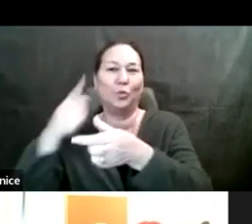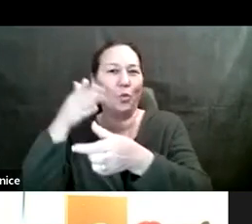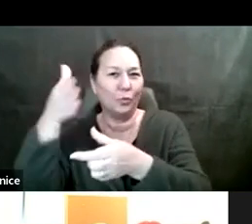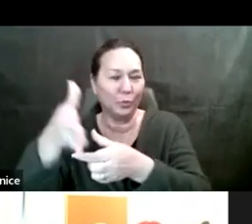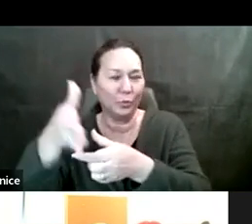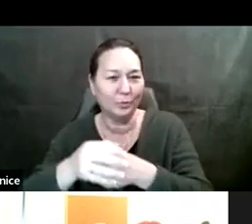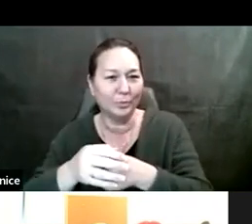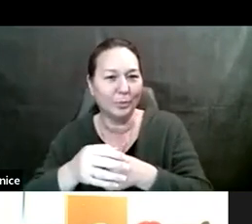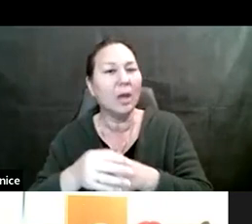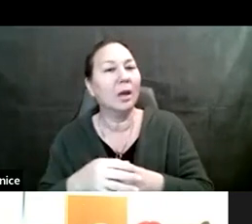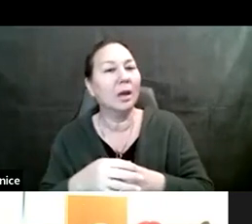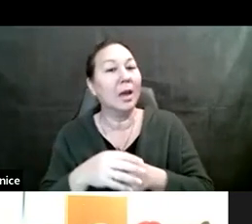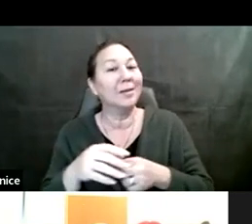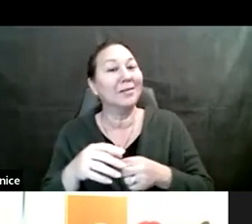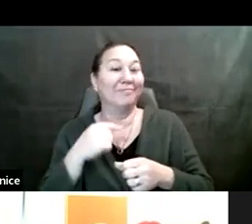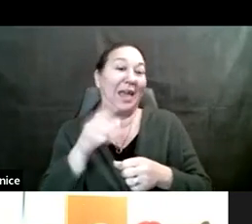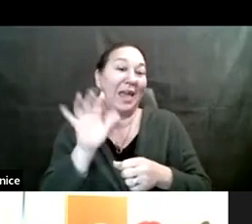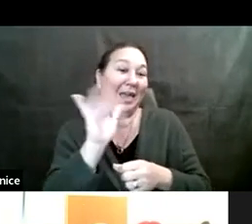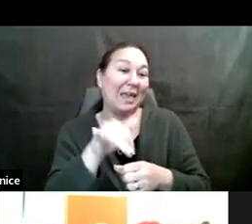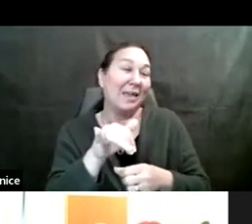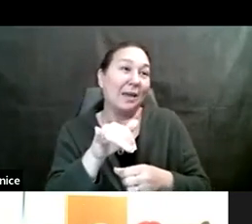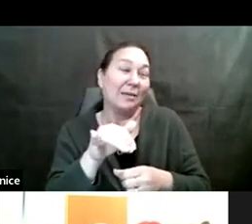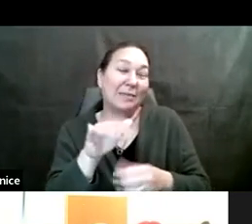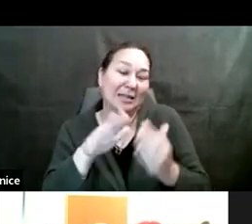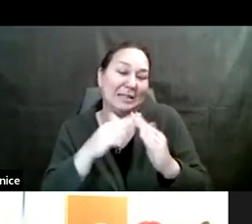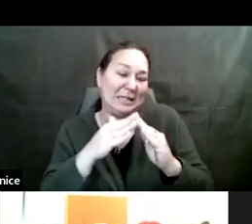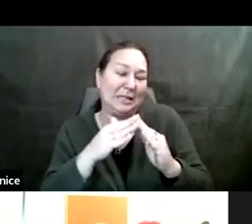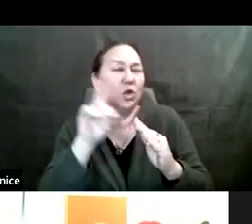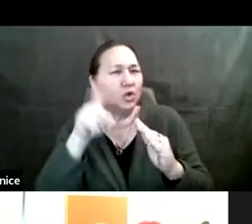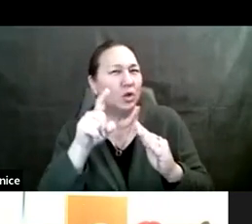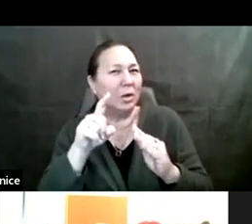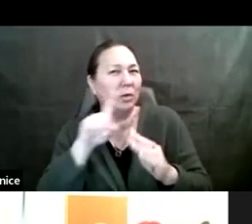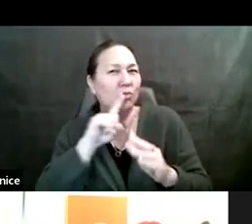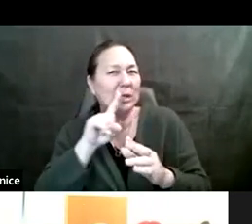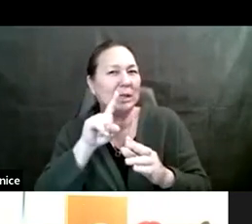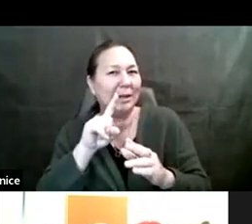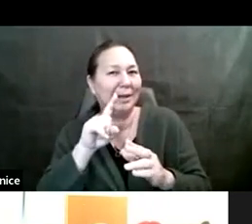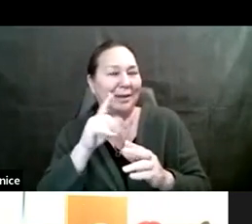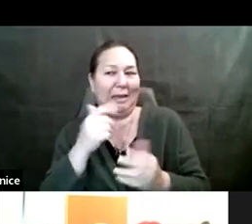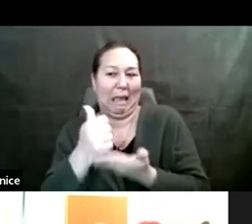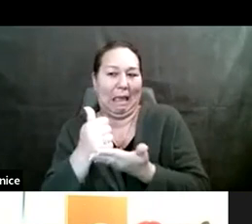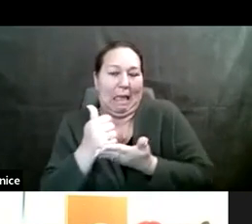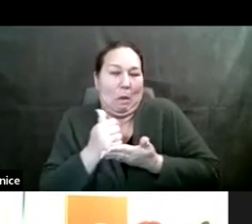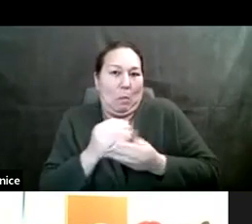more and I think that's a conversation that we're going to be faced with in the next year especially